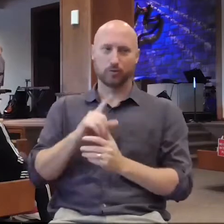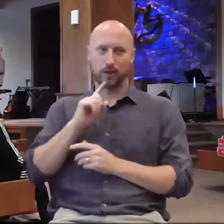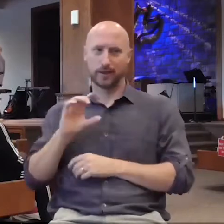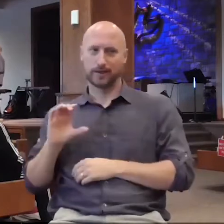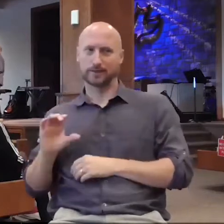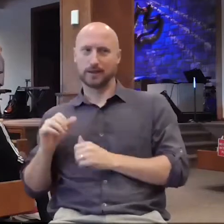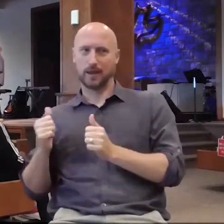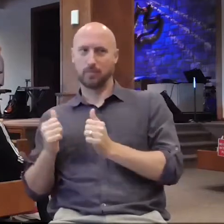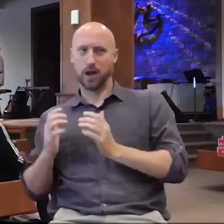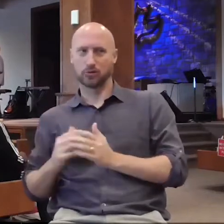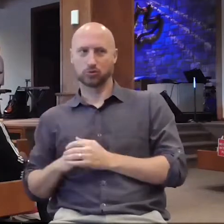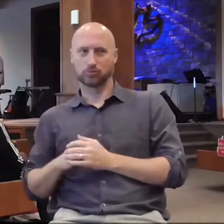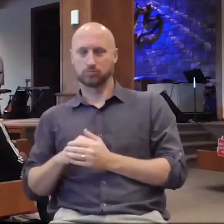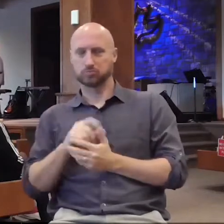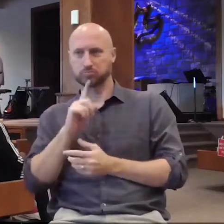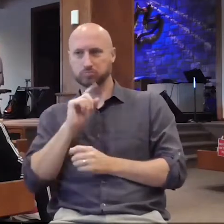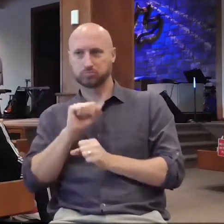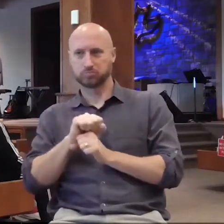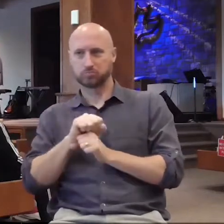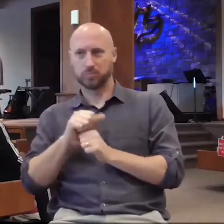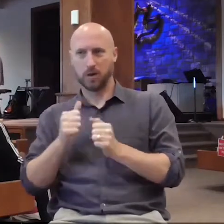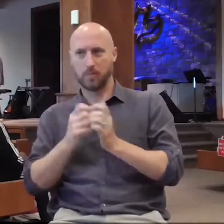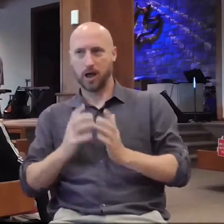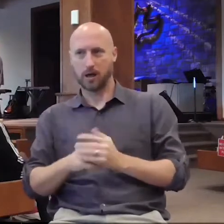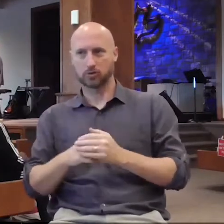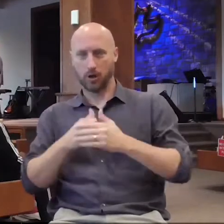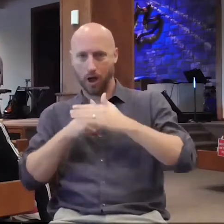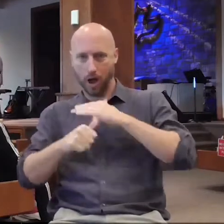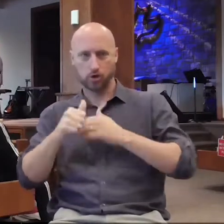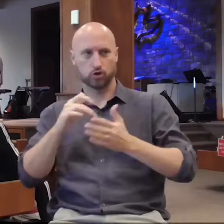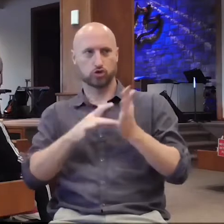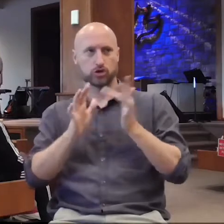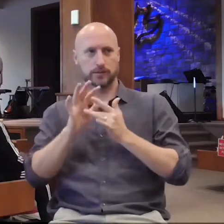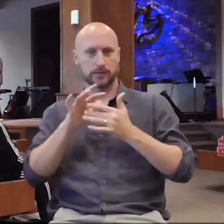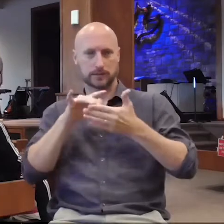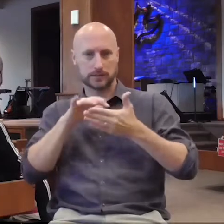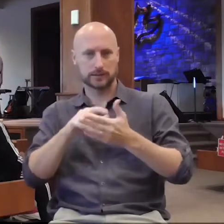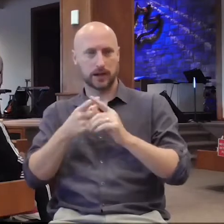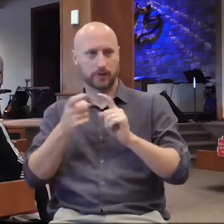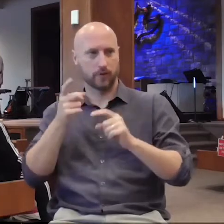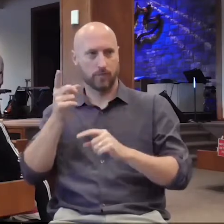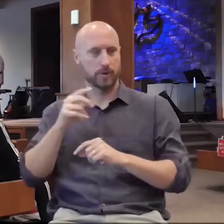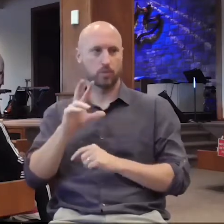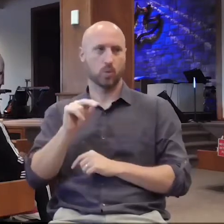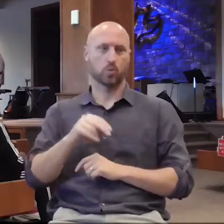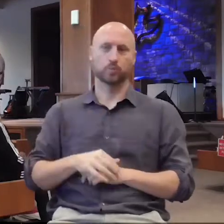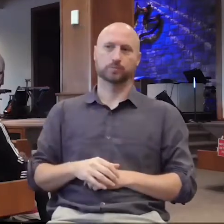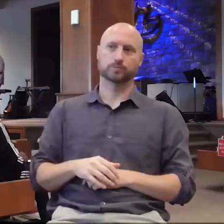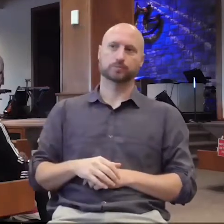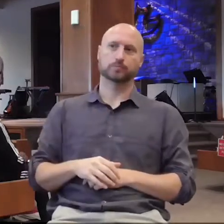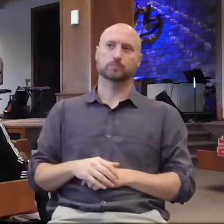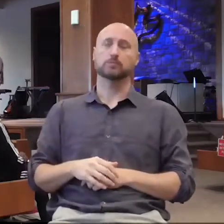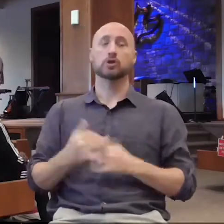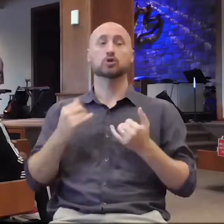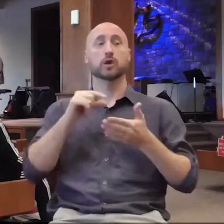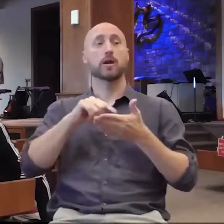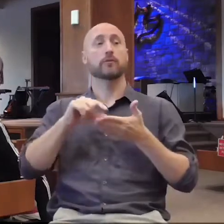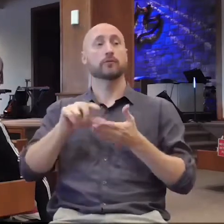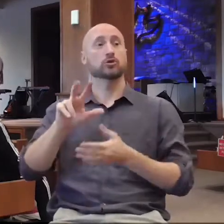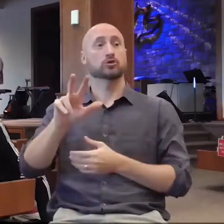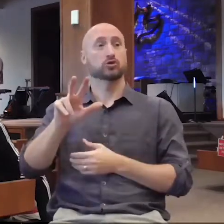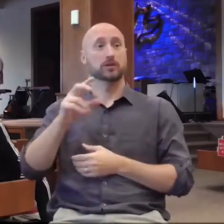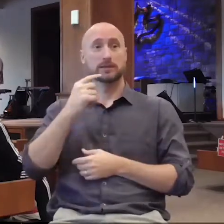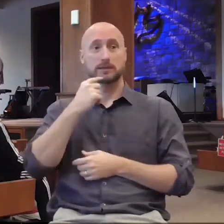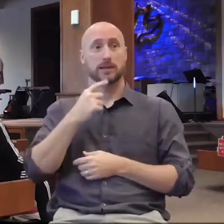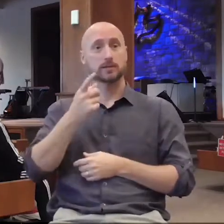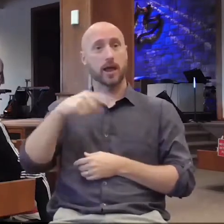them. You found them to be liars. That's what they are. I appreciate that. Look at verse 3, and he says, and you have borne,